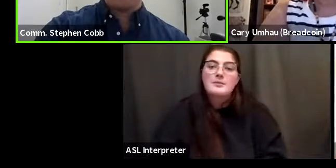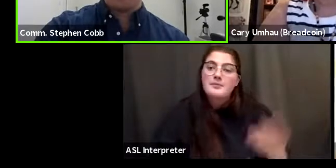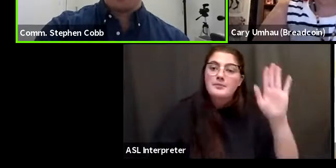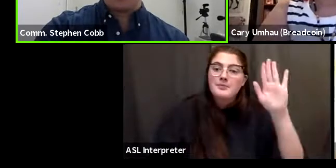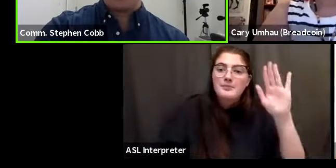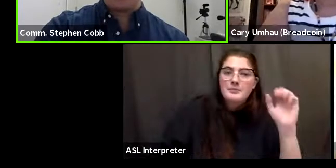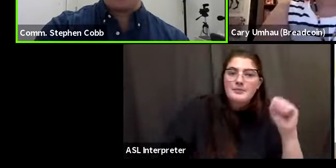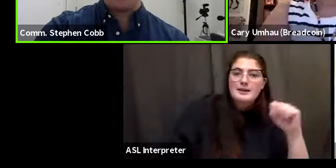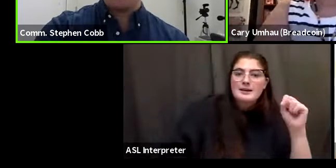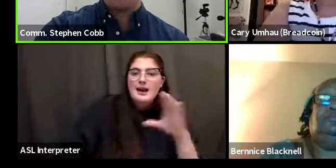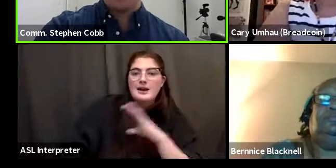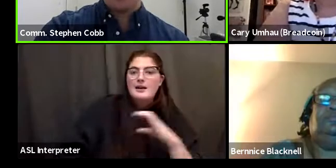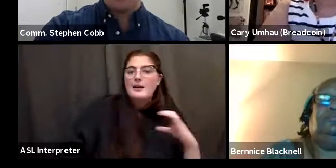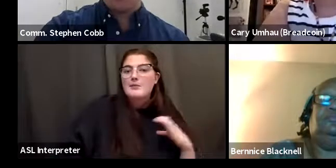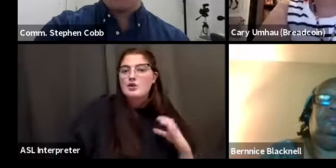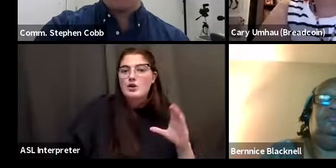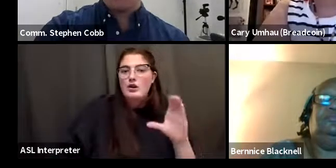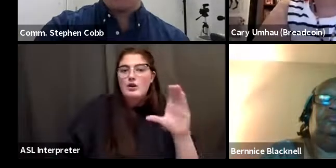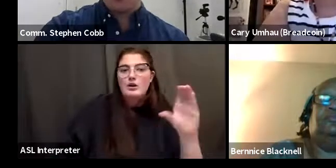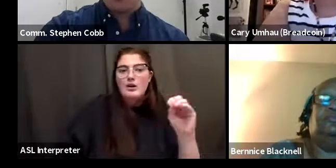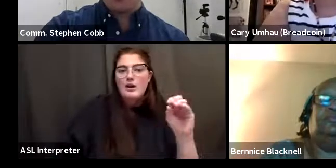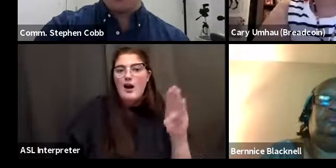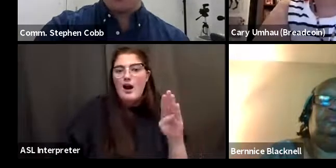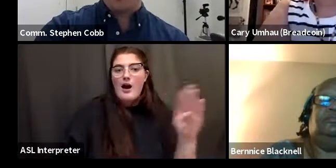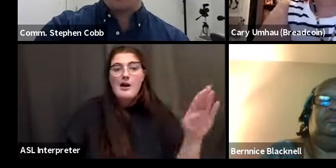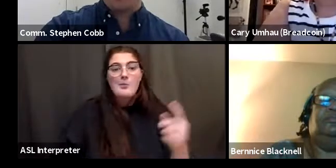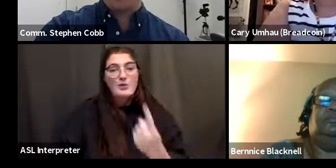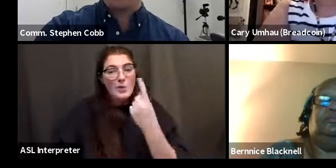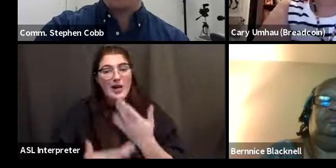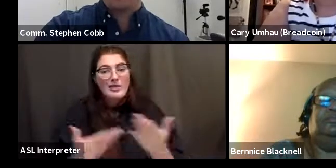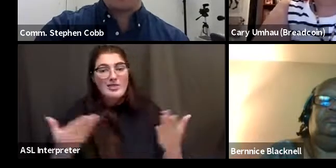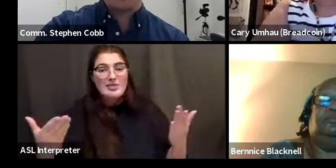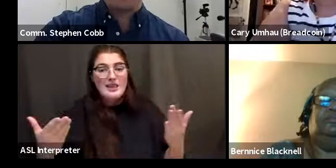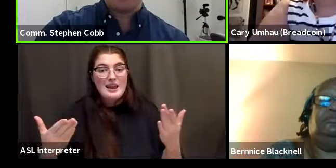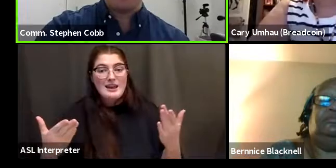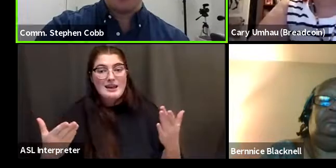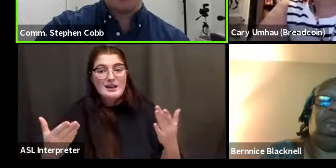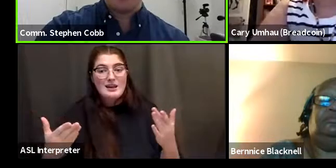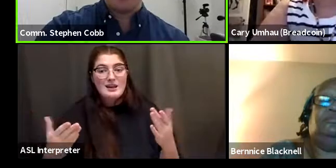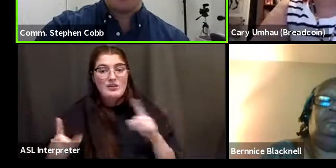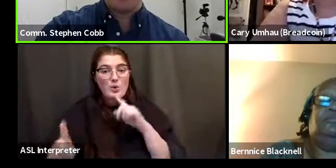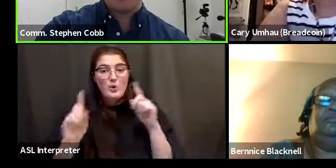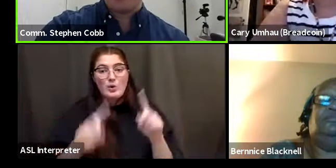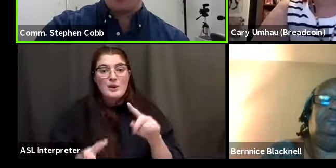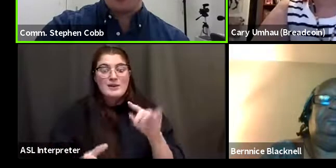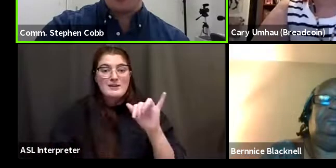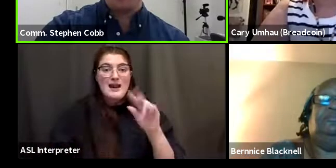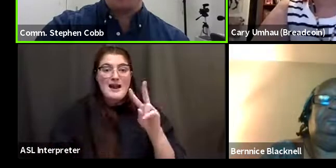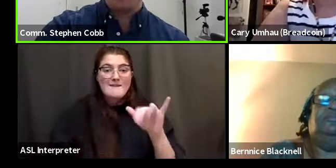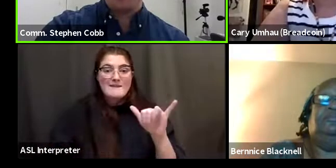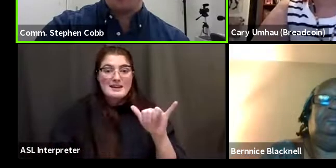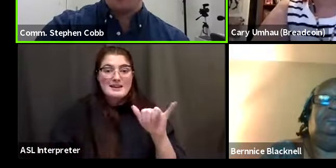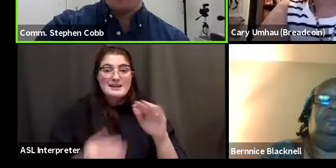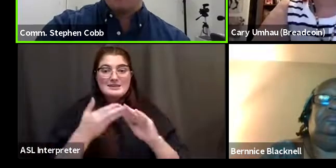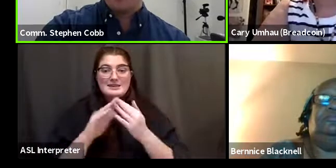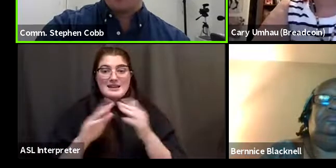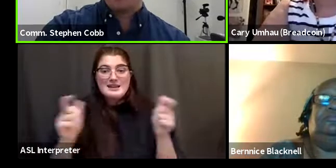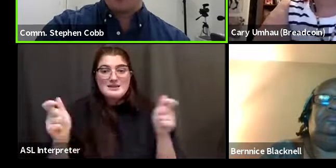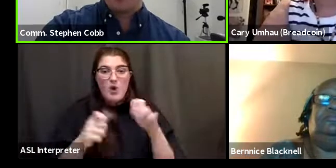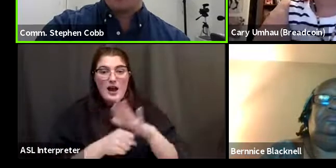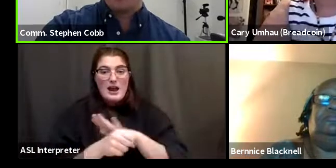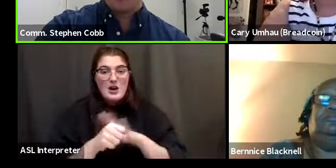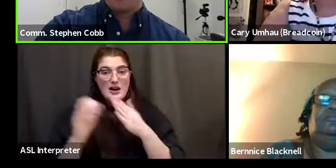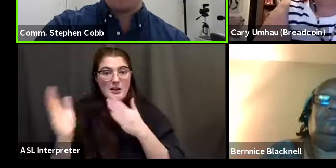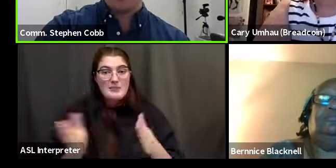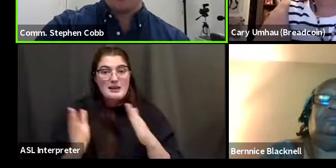Commissioner, just yes. One thing, the request for the Ivy City Small Area Plan, because